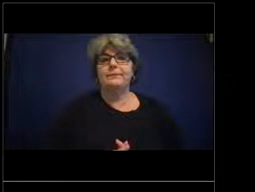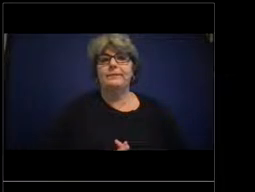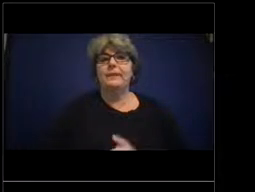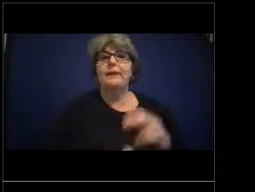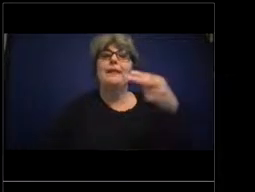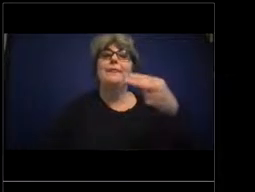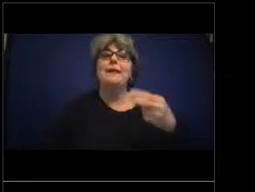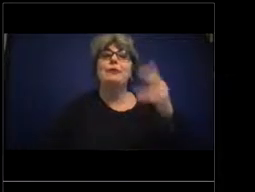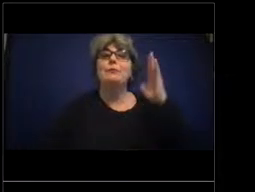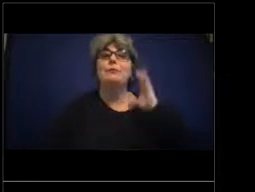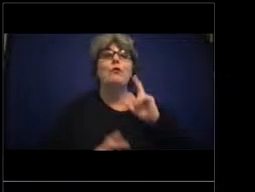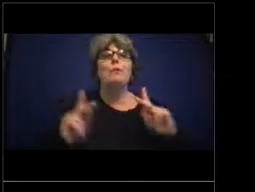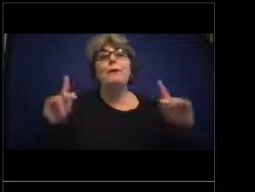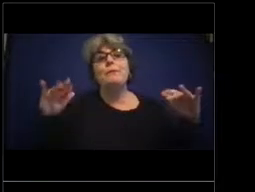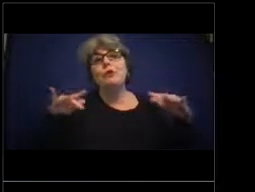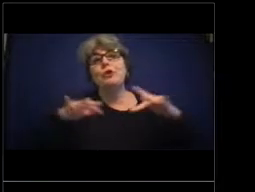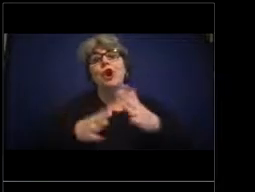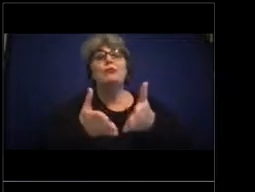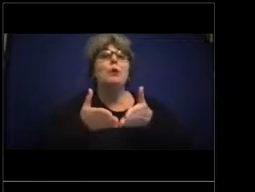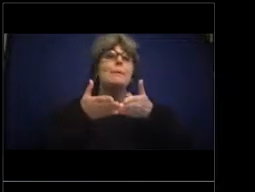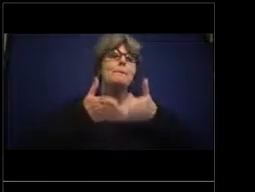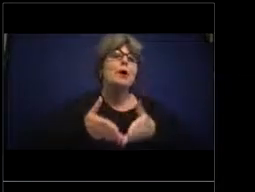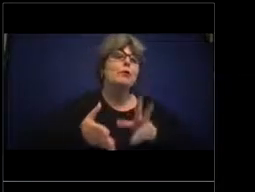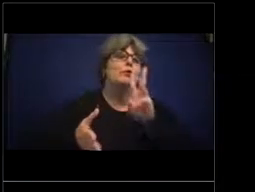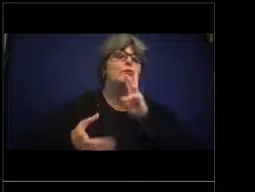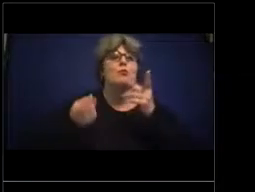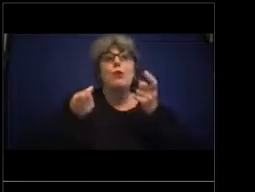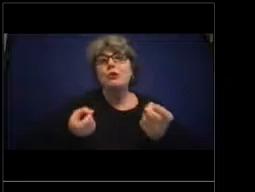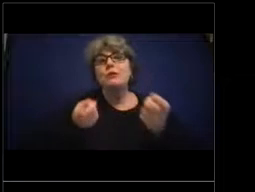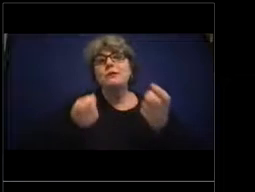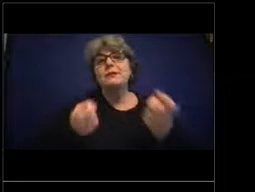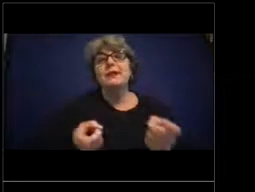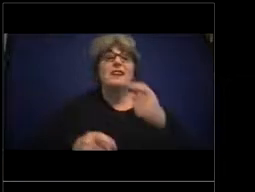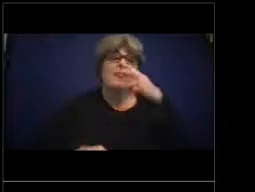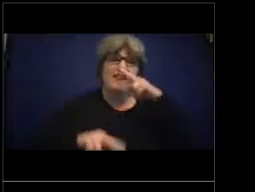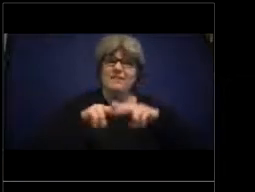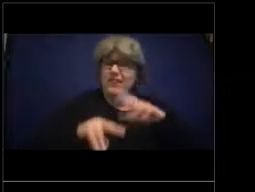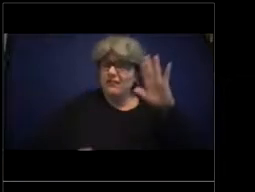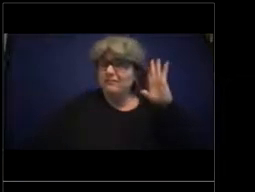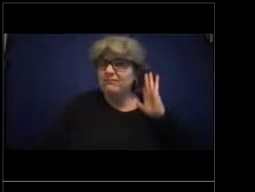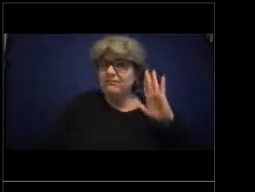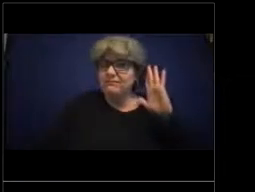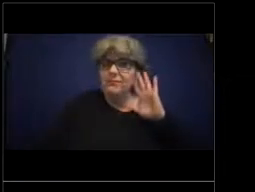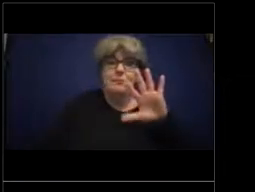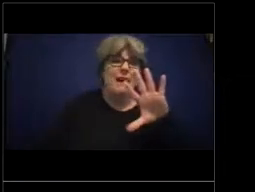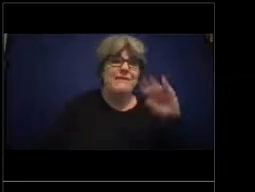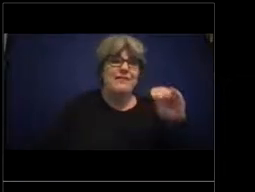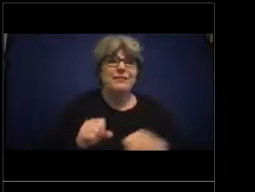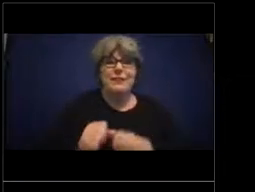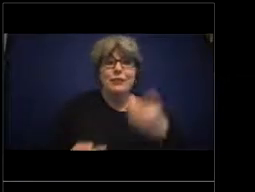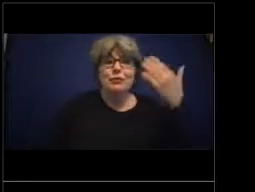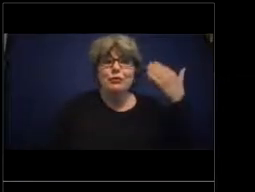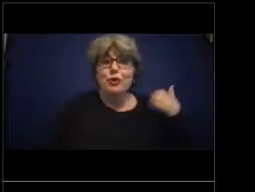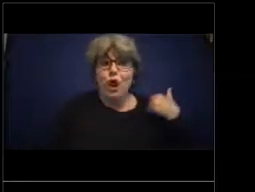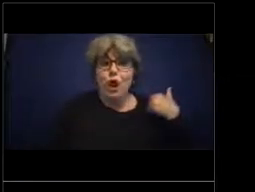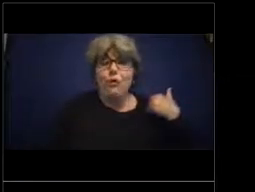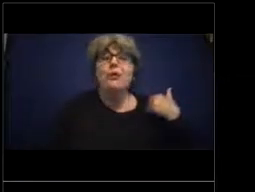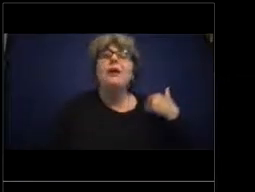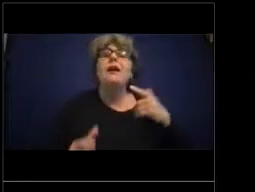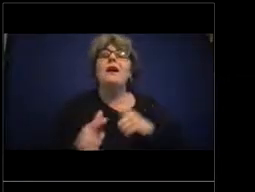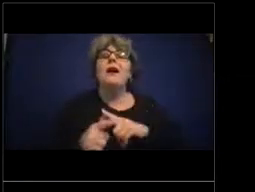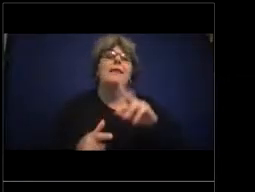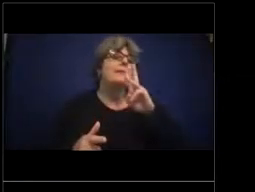and people would go there and go boating and water skiing and all sorts of interesting stuff about 50 years ago. And as the water